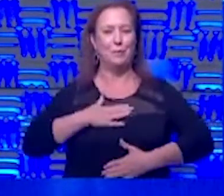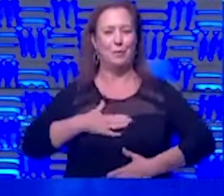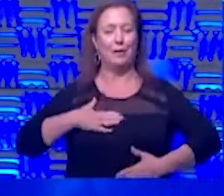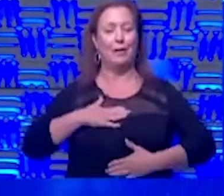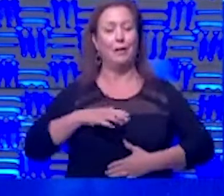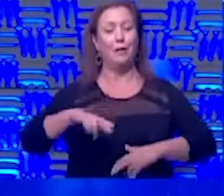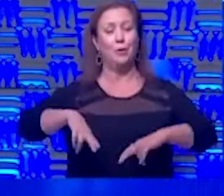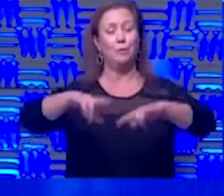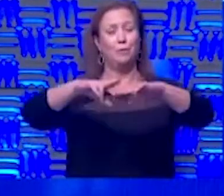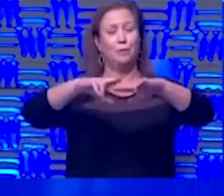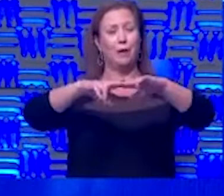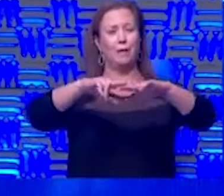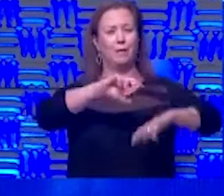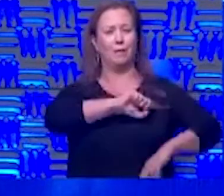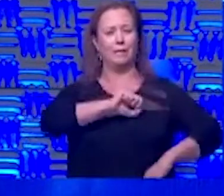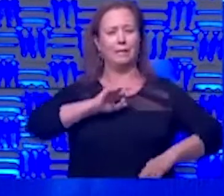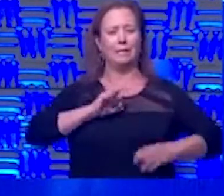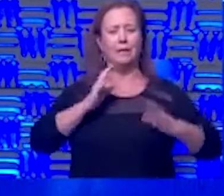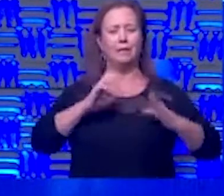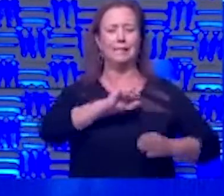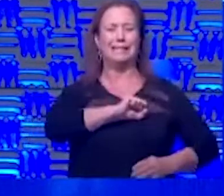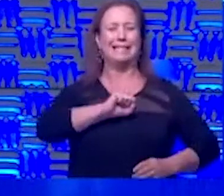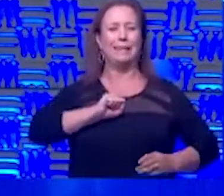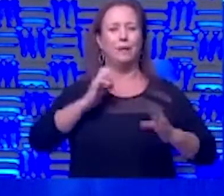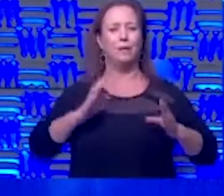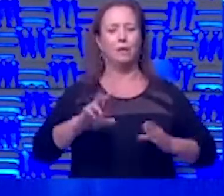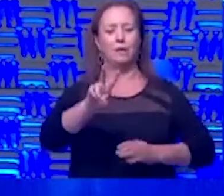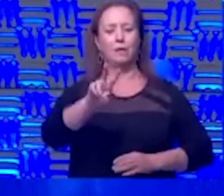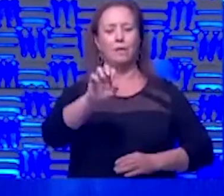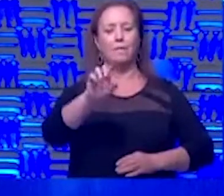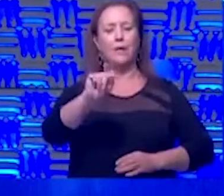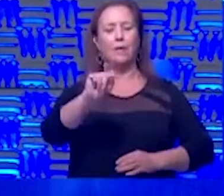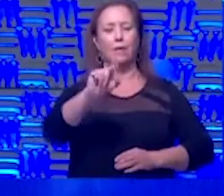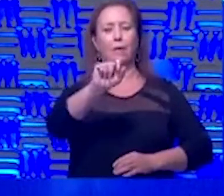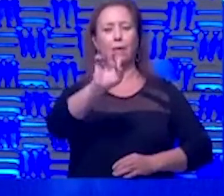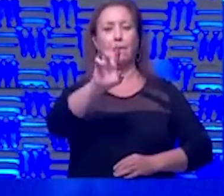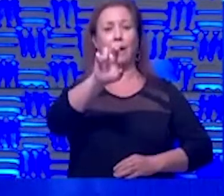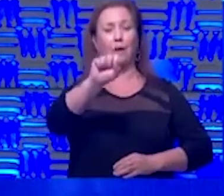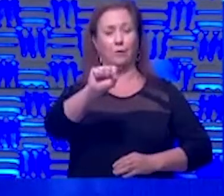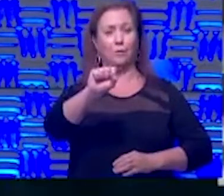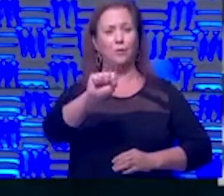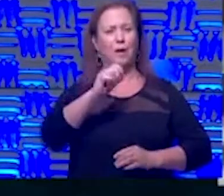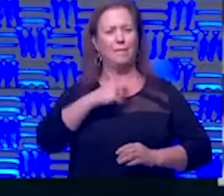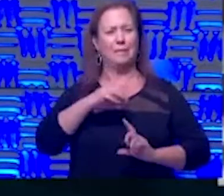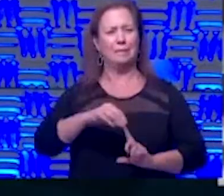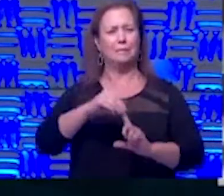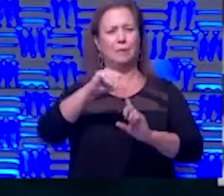the chair of the Senate Veteran Affairs Committee. You have a special guest that you've been able to bring to our program today.